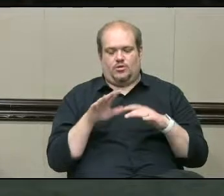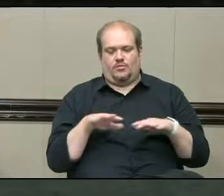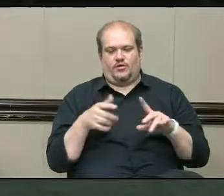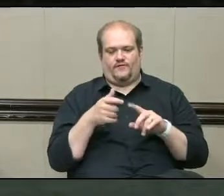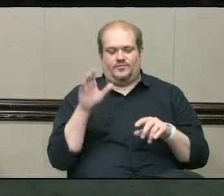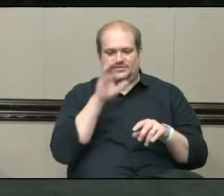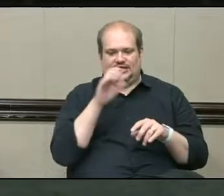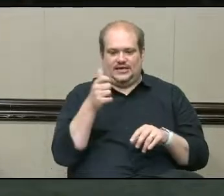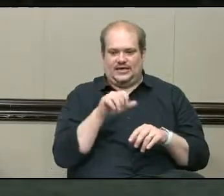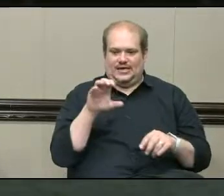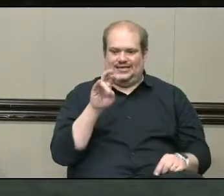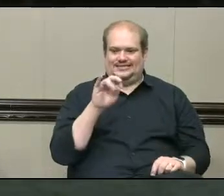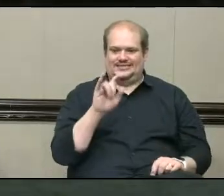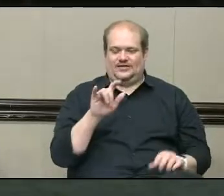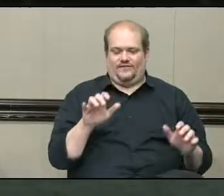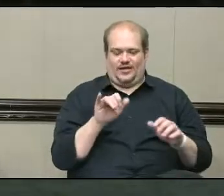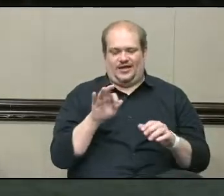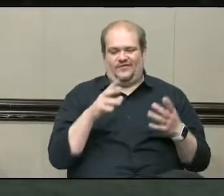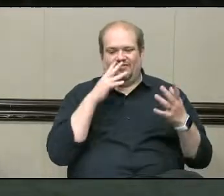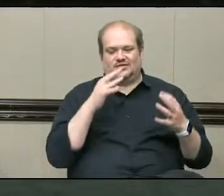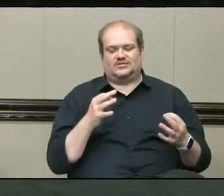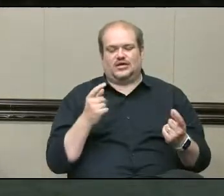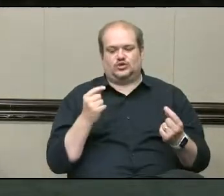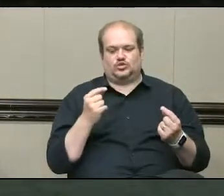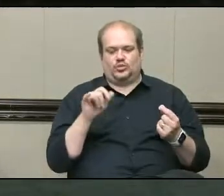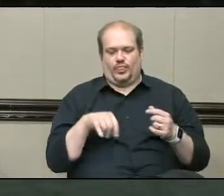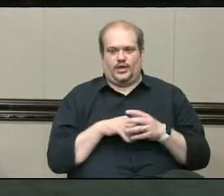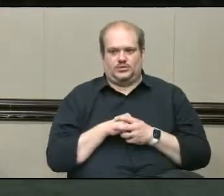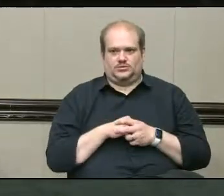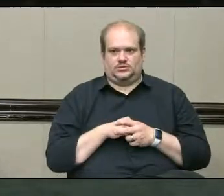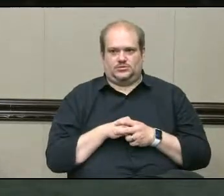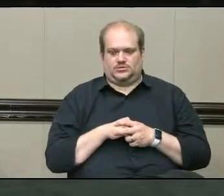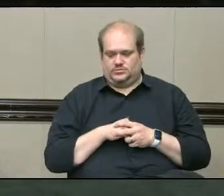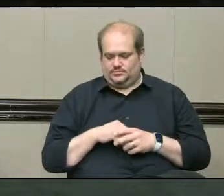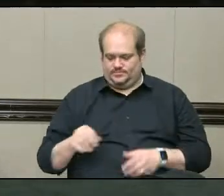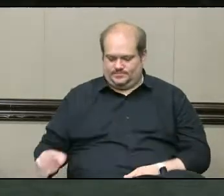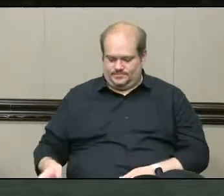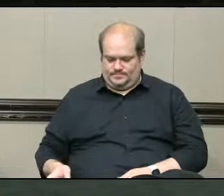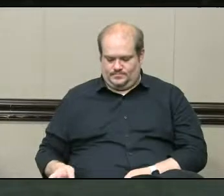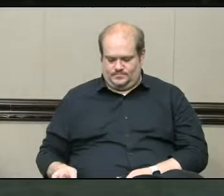from seeking any civil action if they chose to do so.